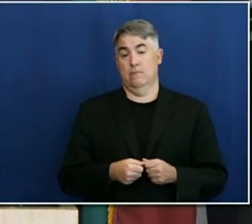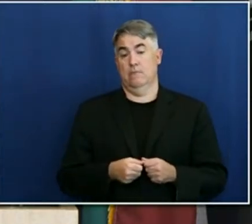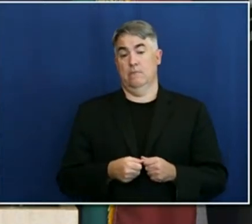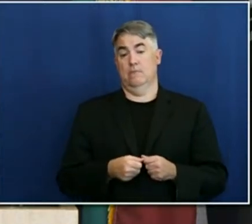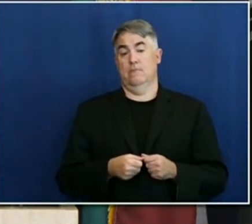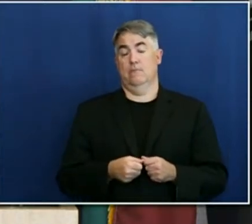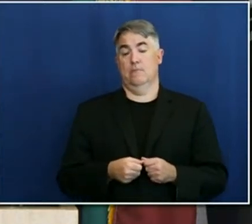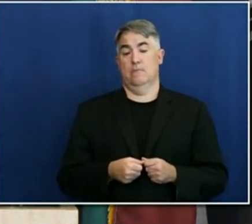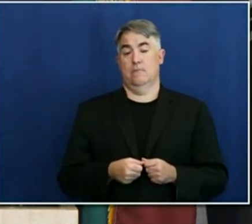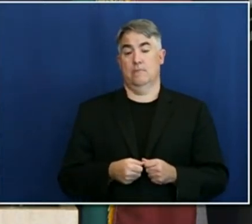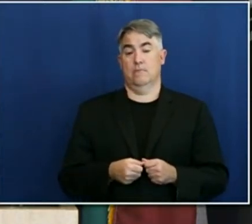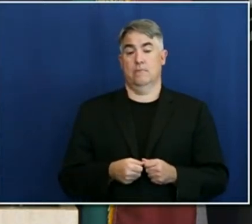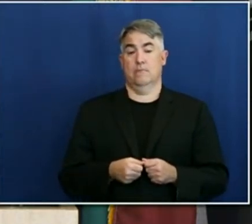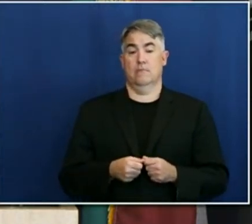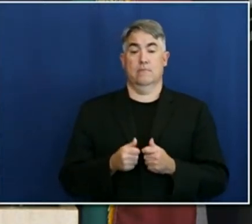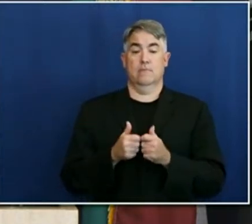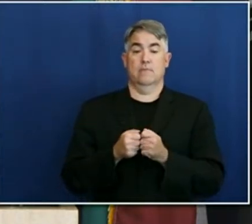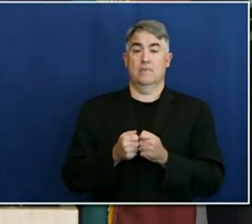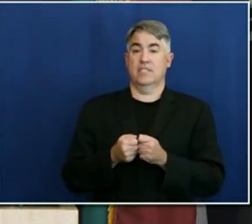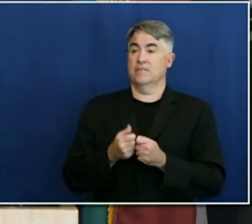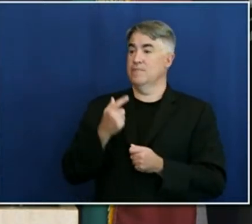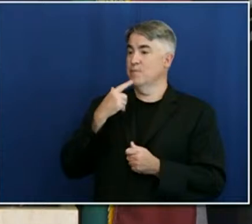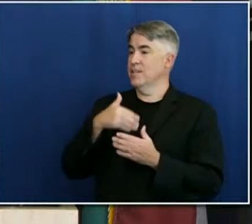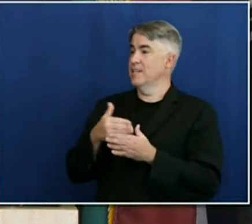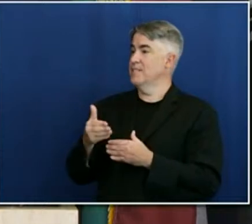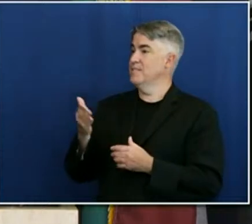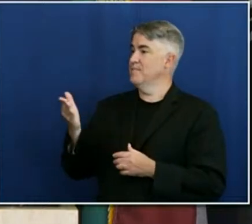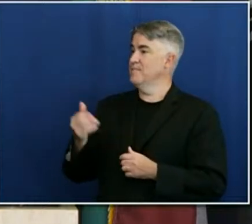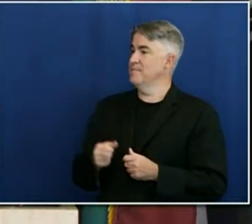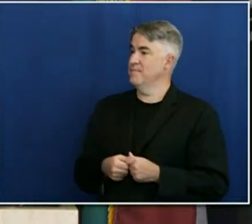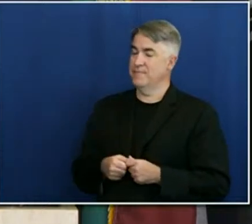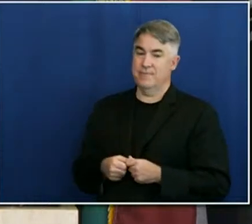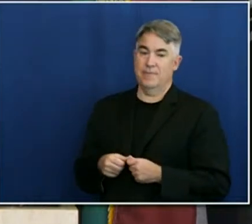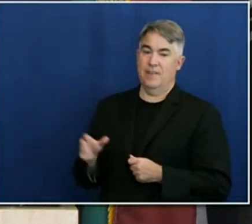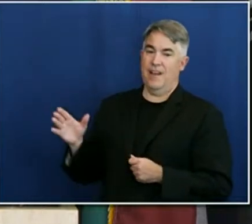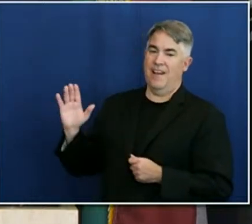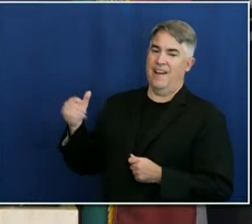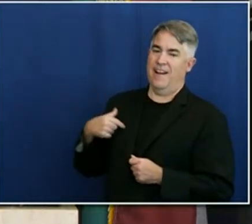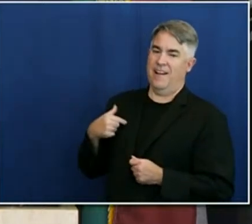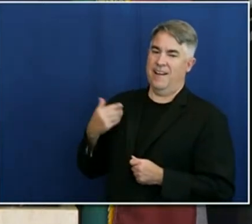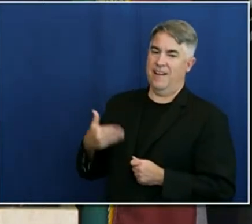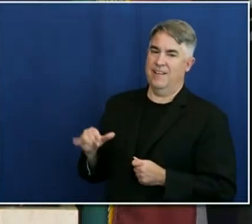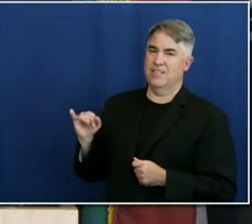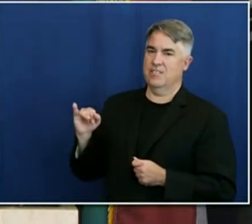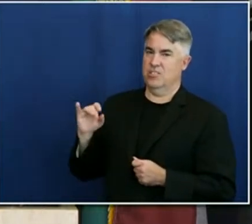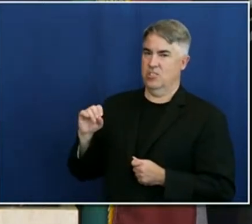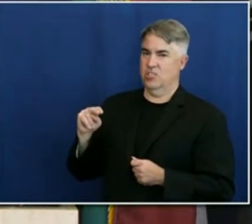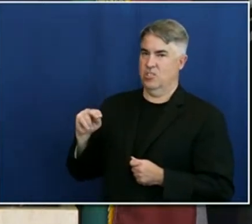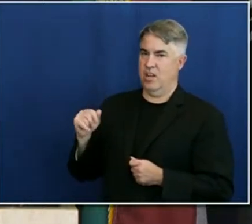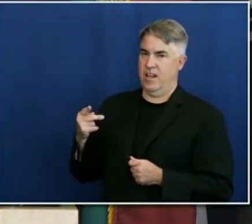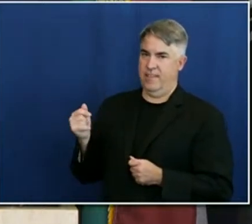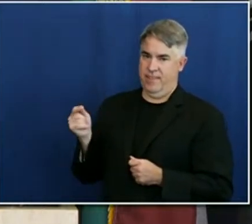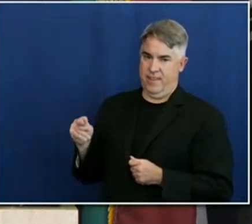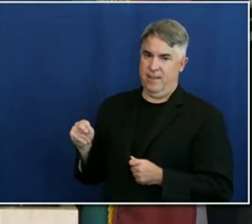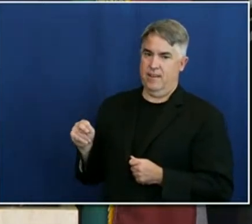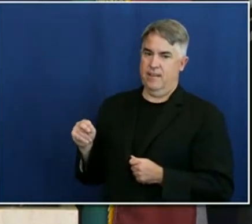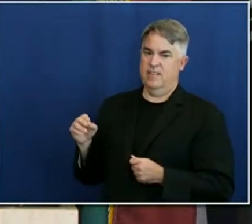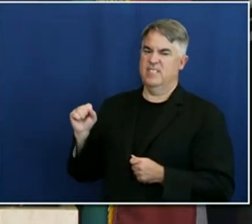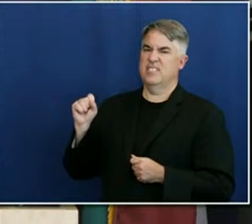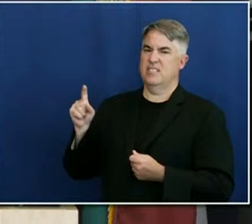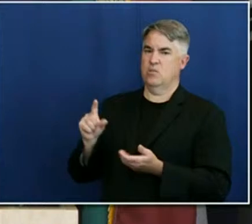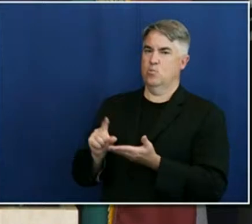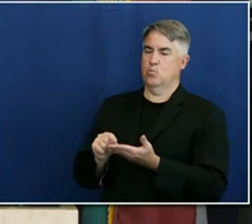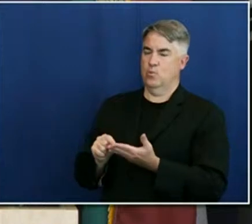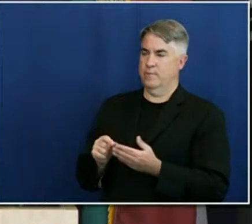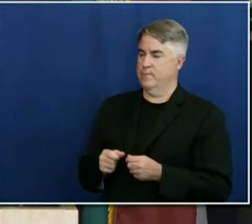We'll go to our texting questions now. This first question is from Jonathan Vosen with the San Diego Union Tribune. He wants to know from Dr. Shaw if she